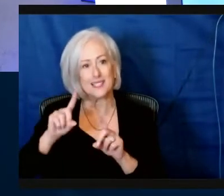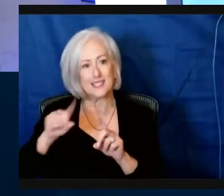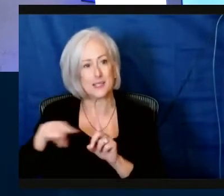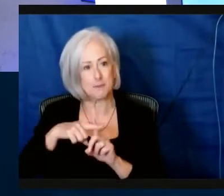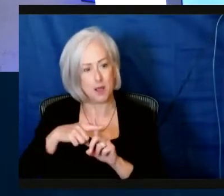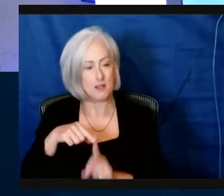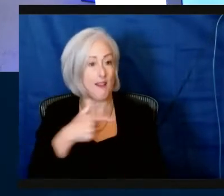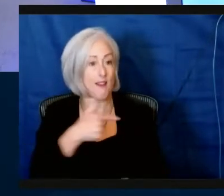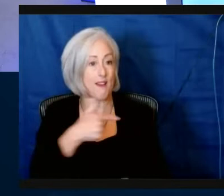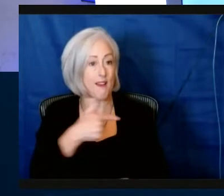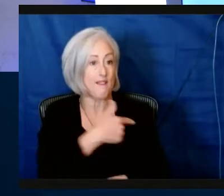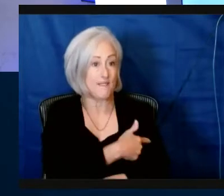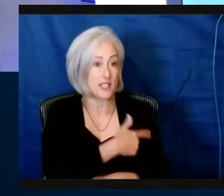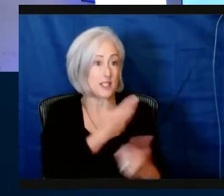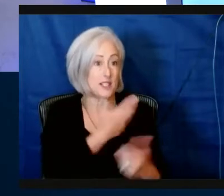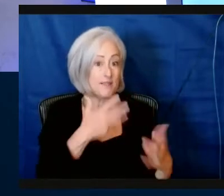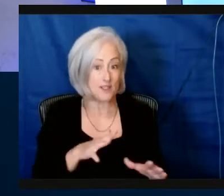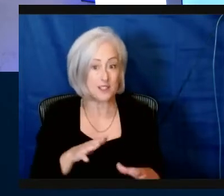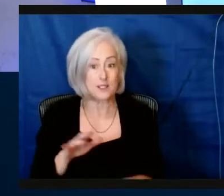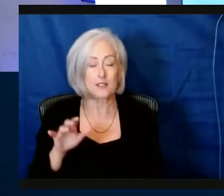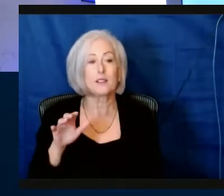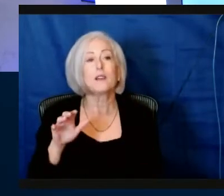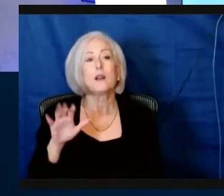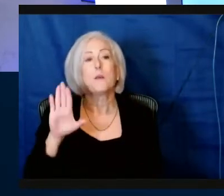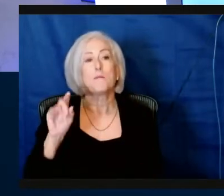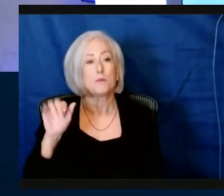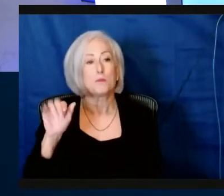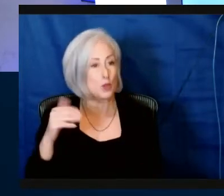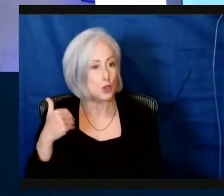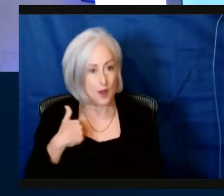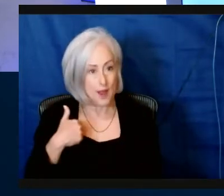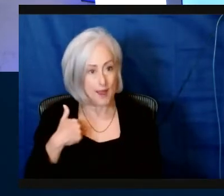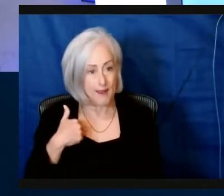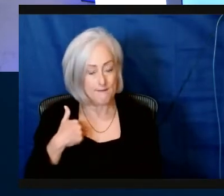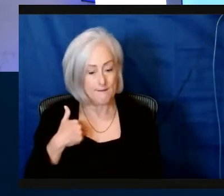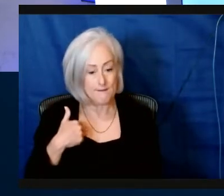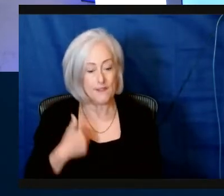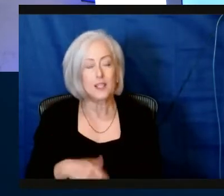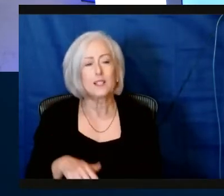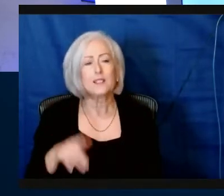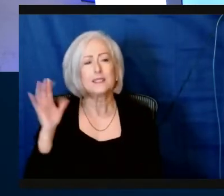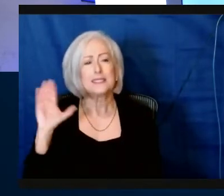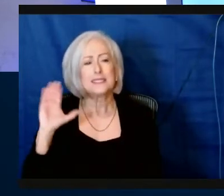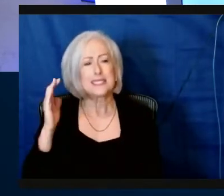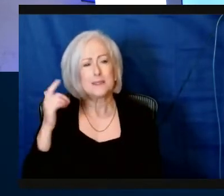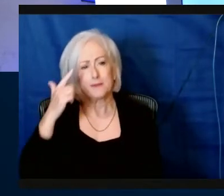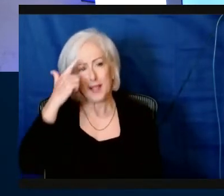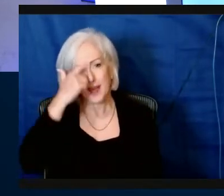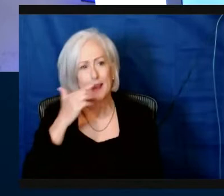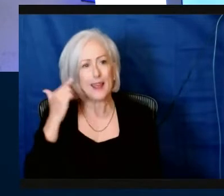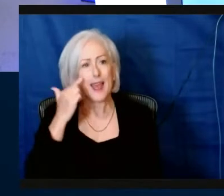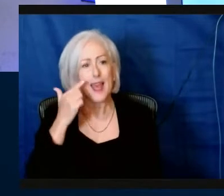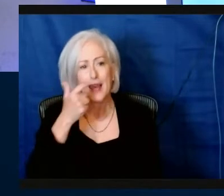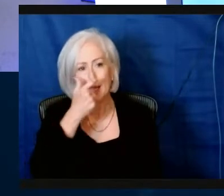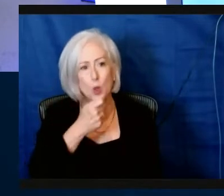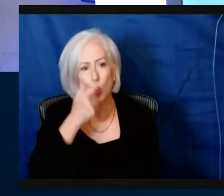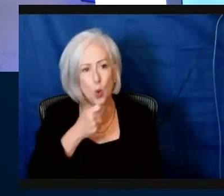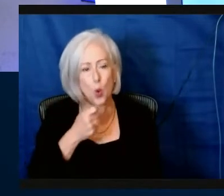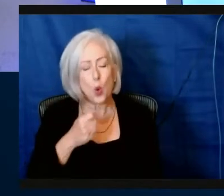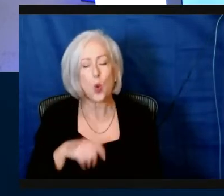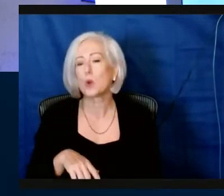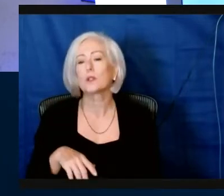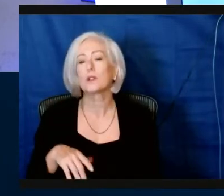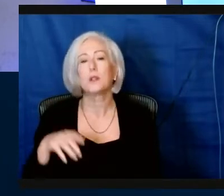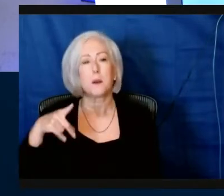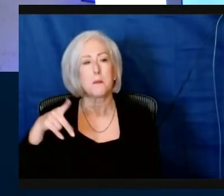It's like a head cold. He got Paxlovid yesterday. How does Paxlovid help? Is it easy to get for most people,